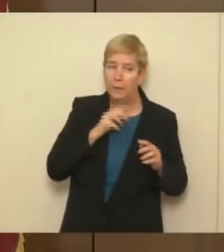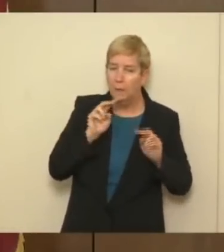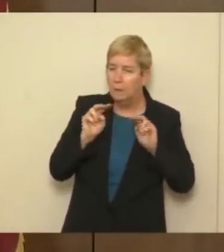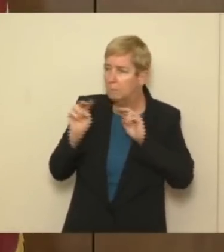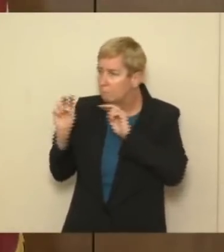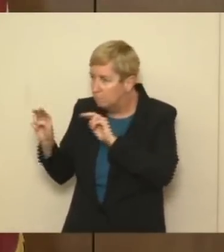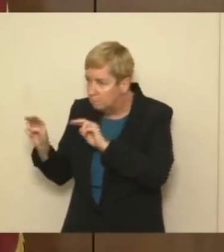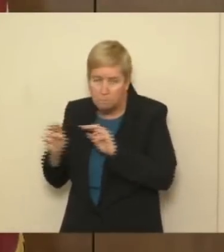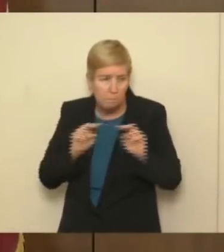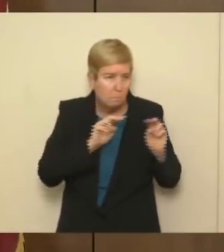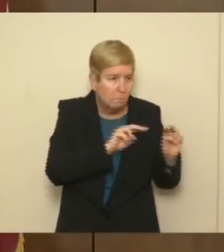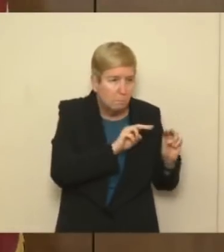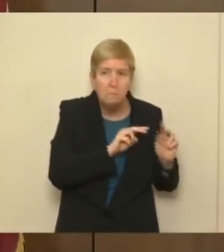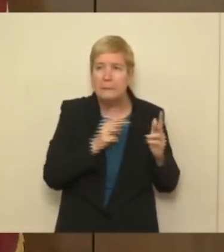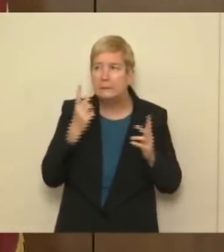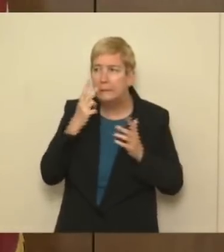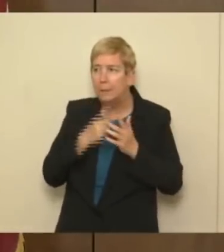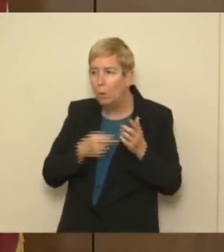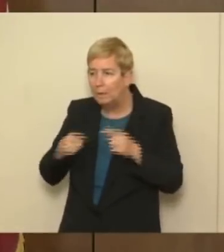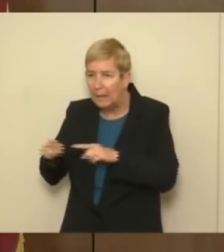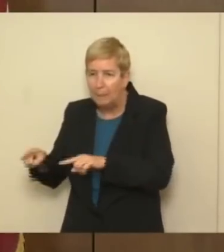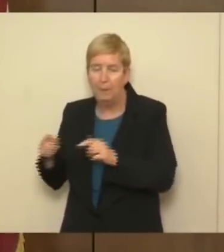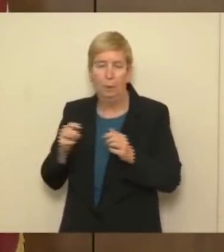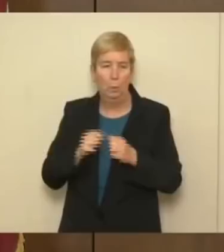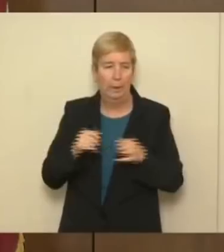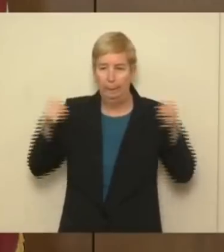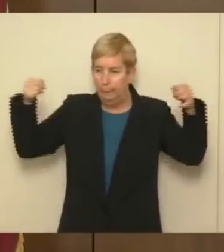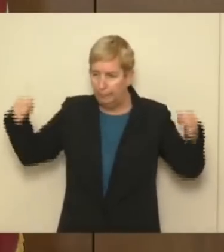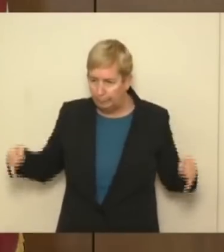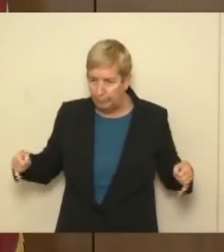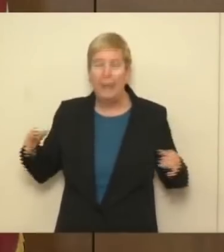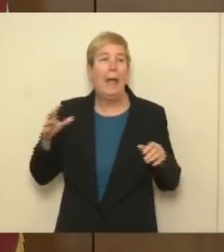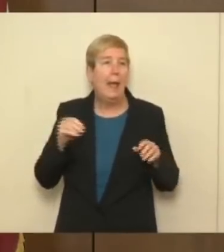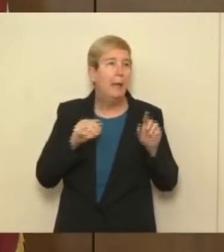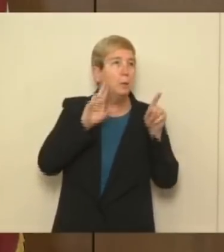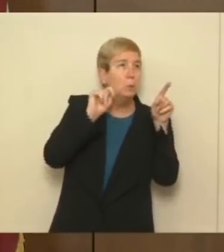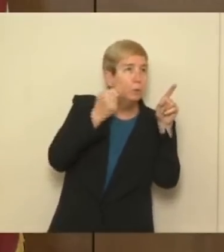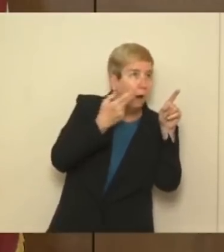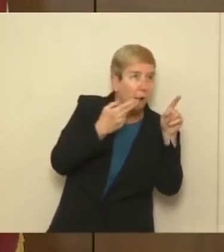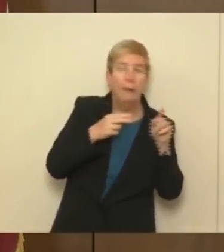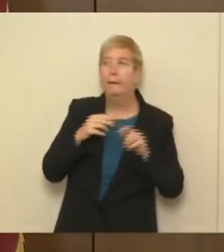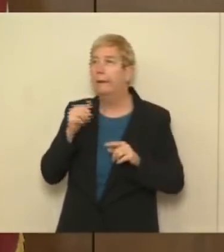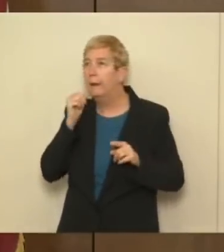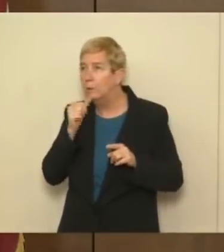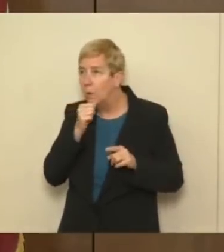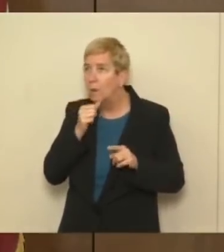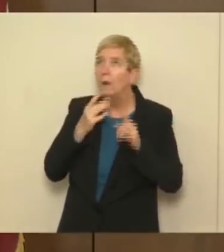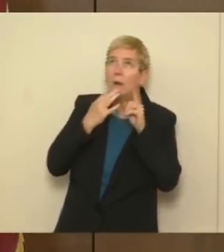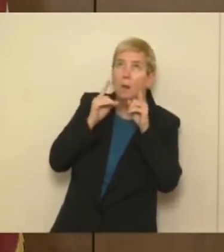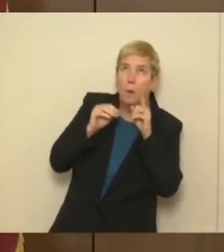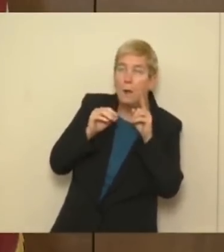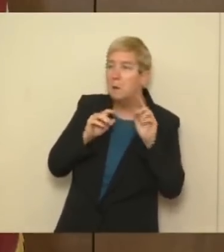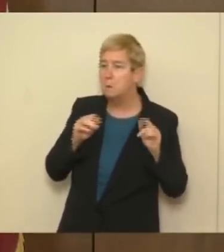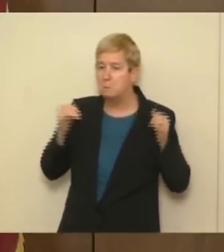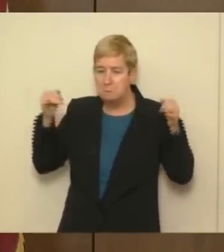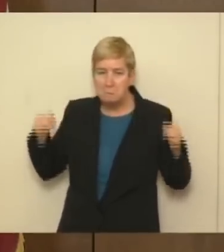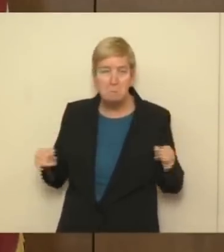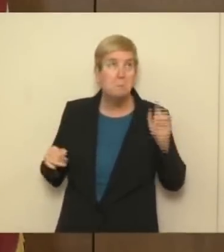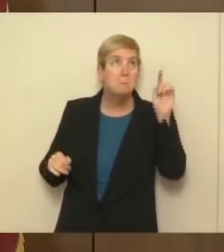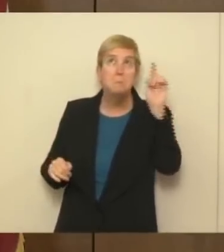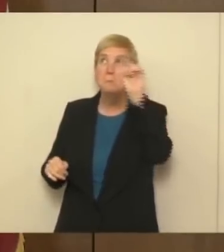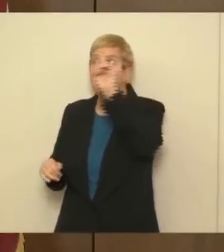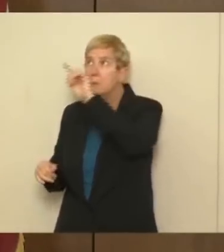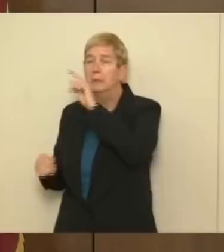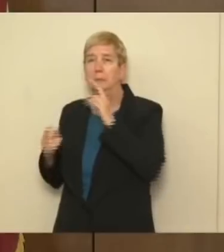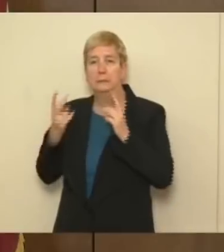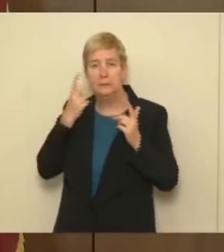on in our borders in Utah and Arizona. And Colorado for impacts, frankly,